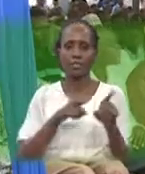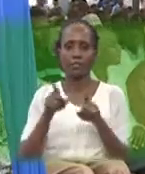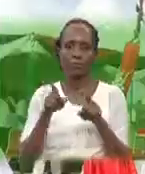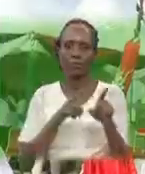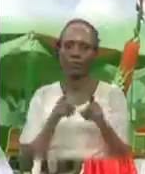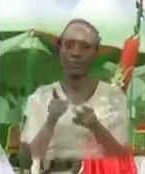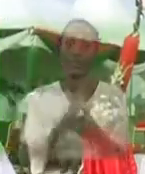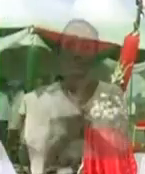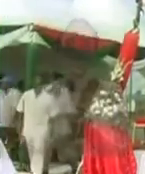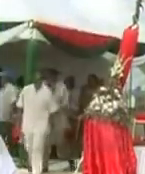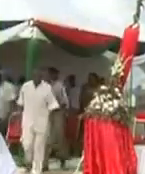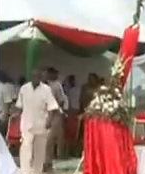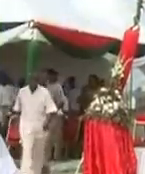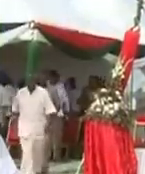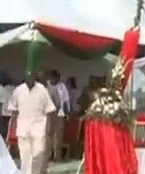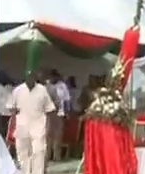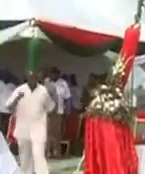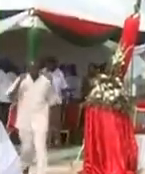this trip."